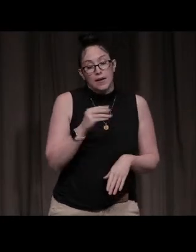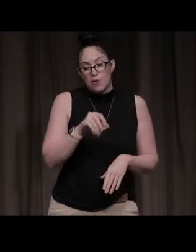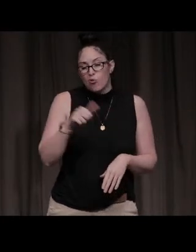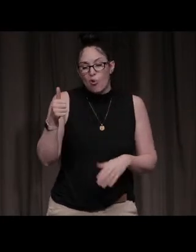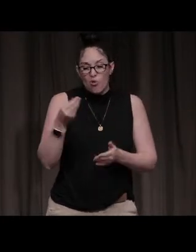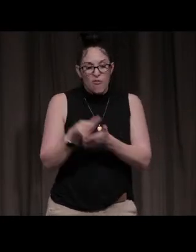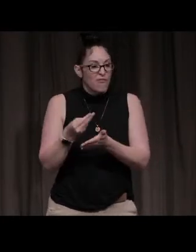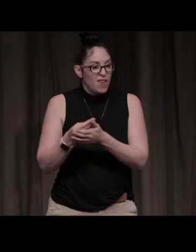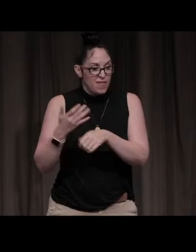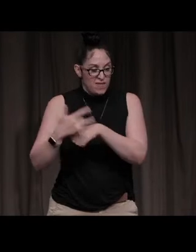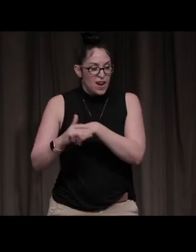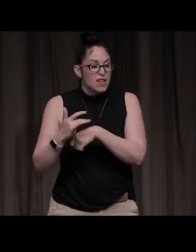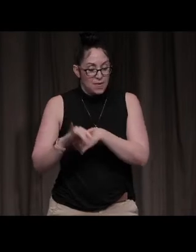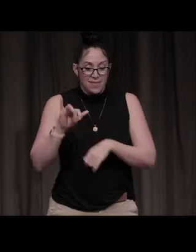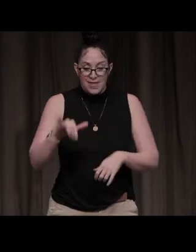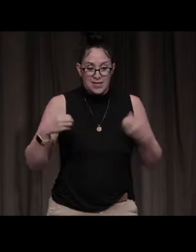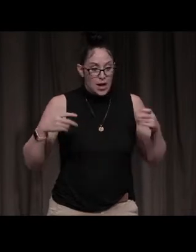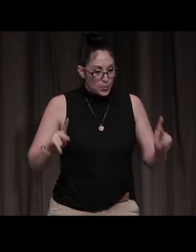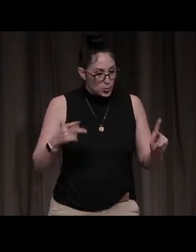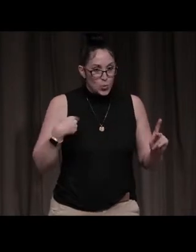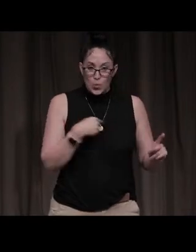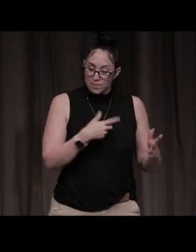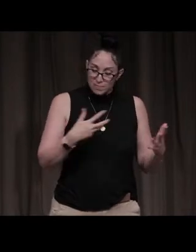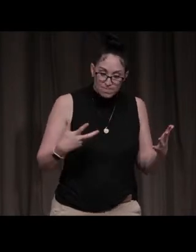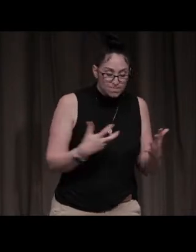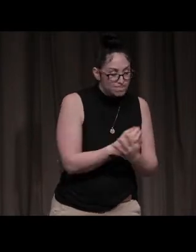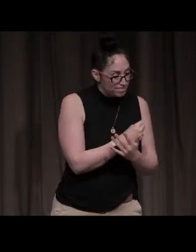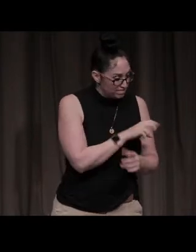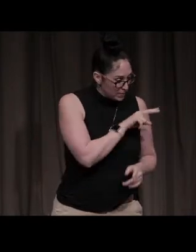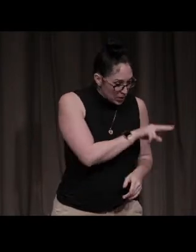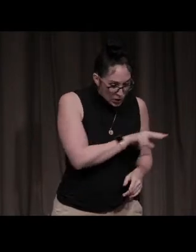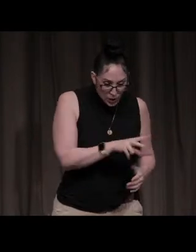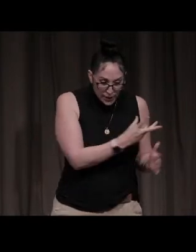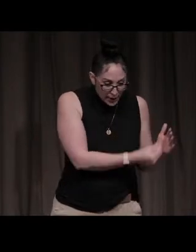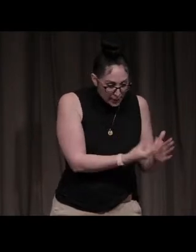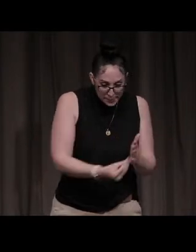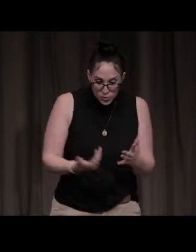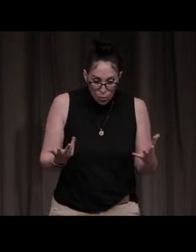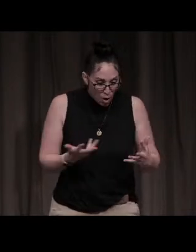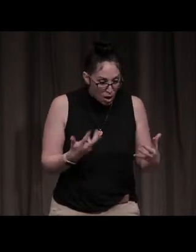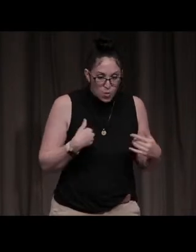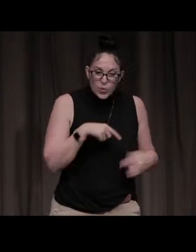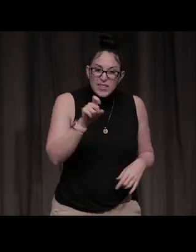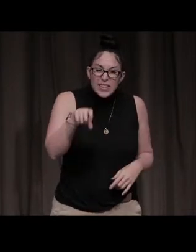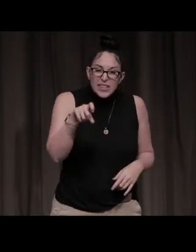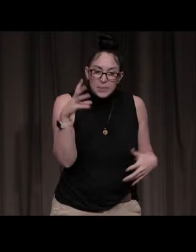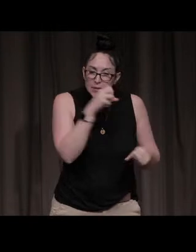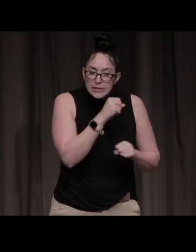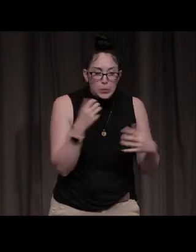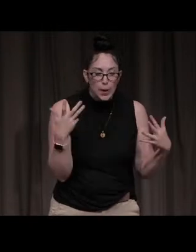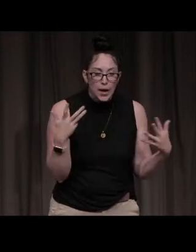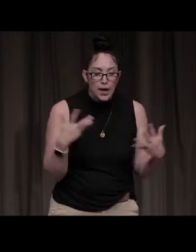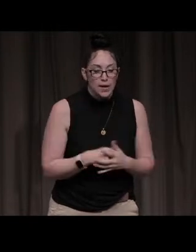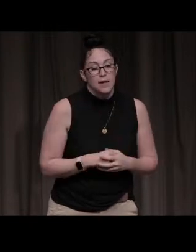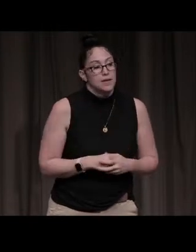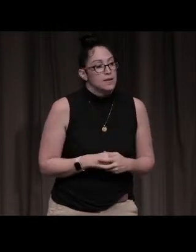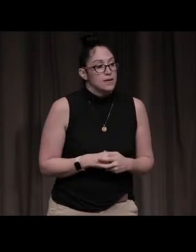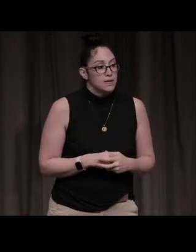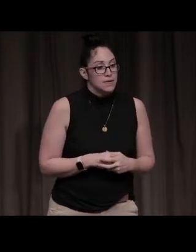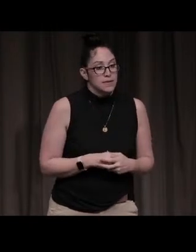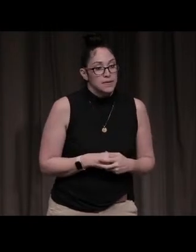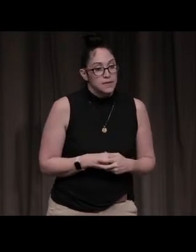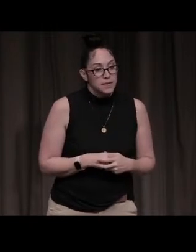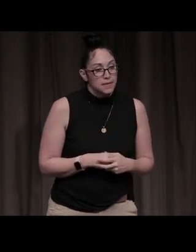funds that we have, that's the opportunity that we have to look at the gaps within the collection. The programming